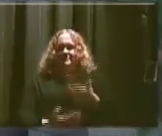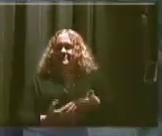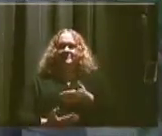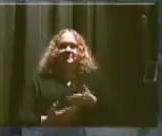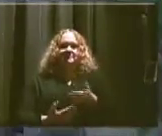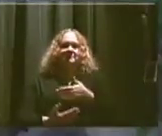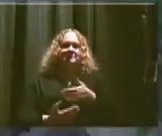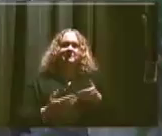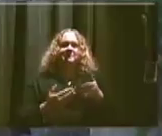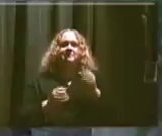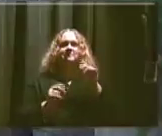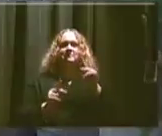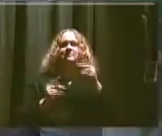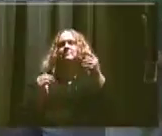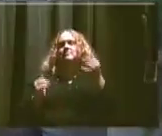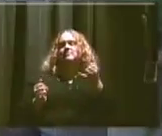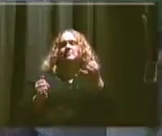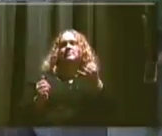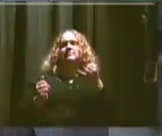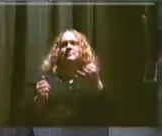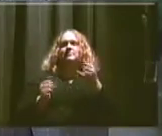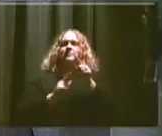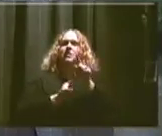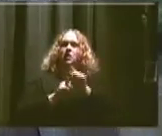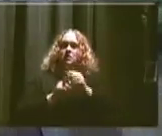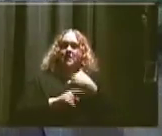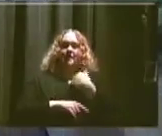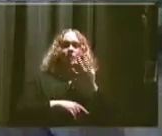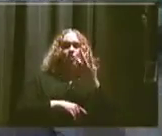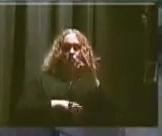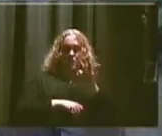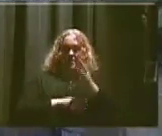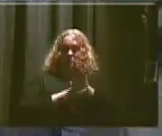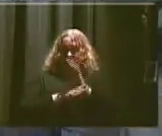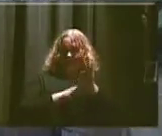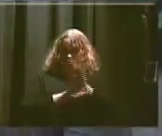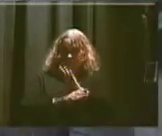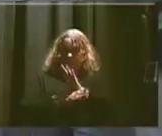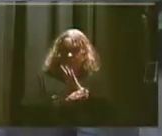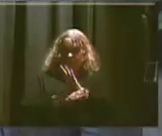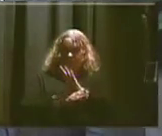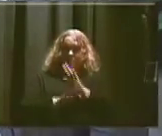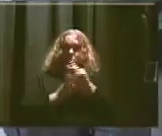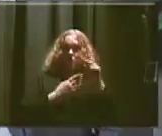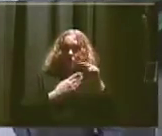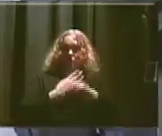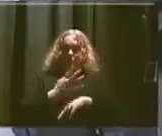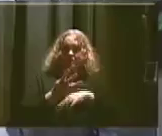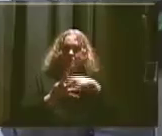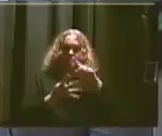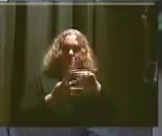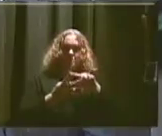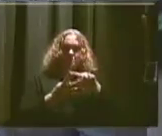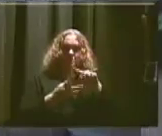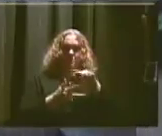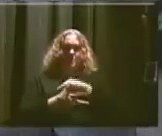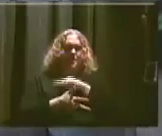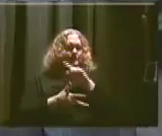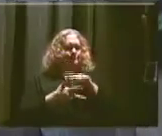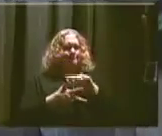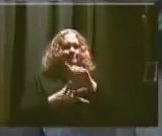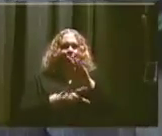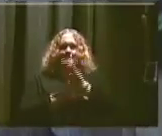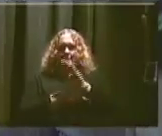rate, we also have three business magnets. We have business management, we have marketing